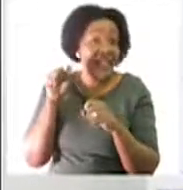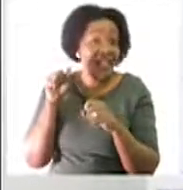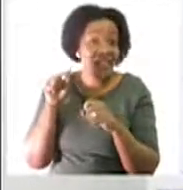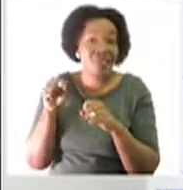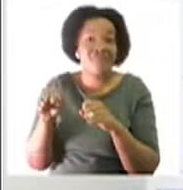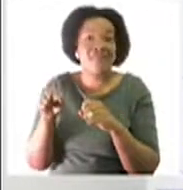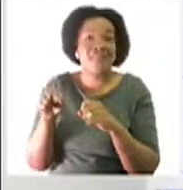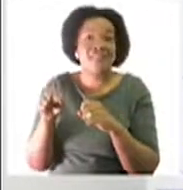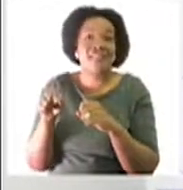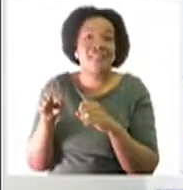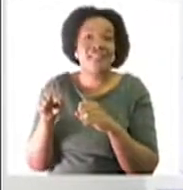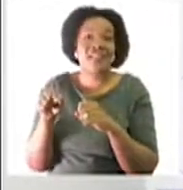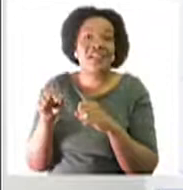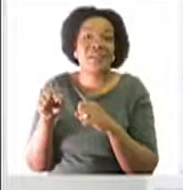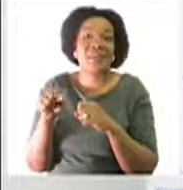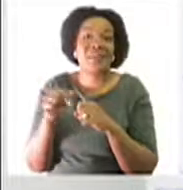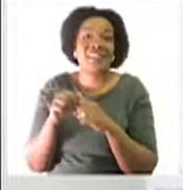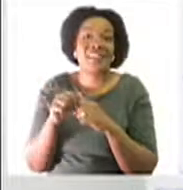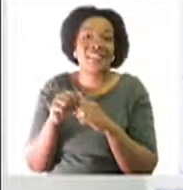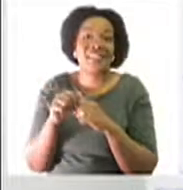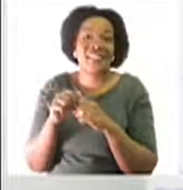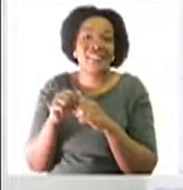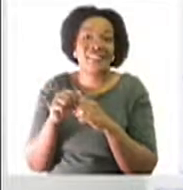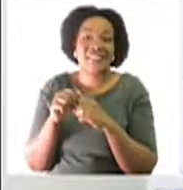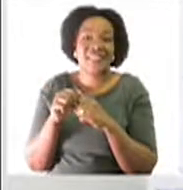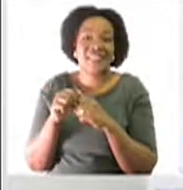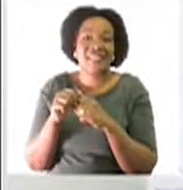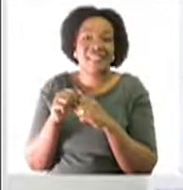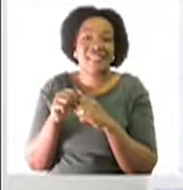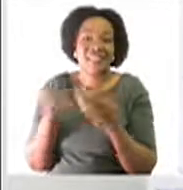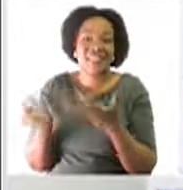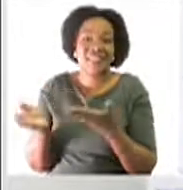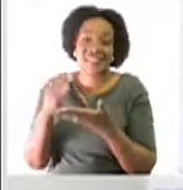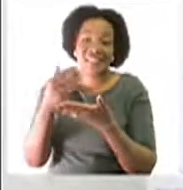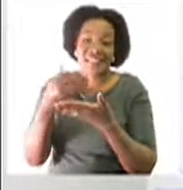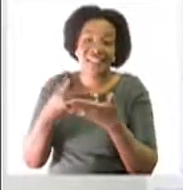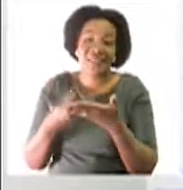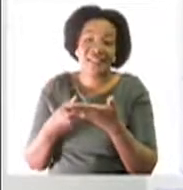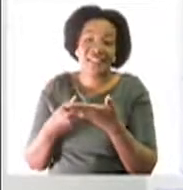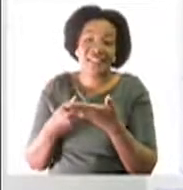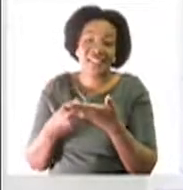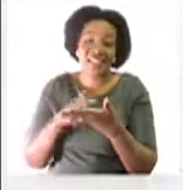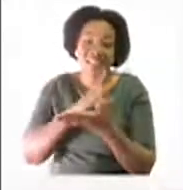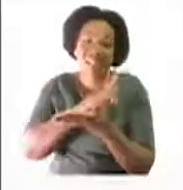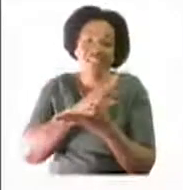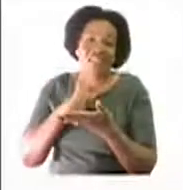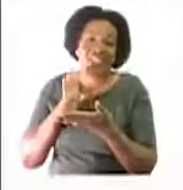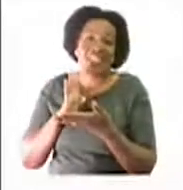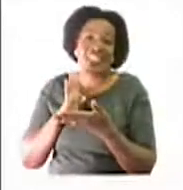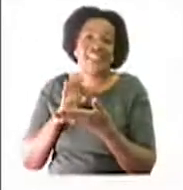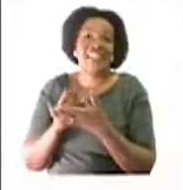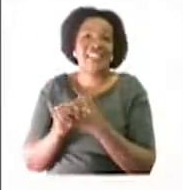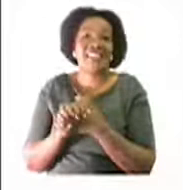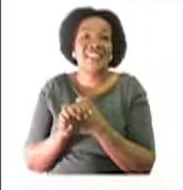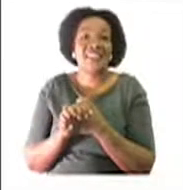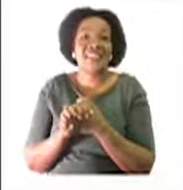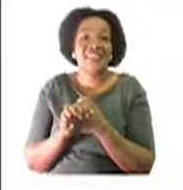with a full stop. Now let us quickly go back to our page 14.